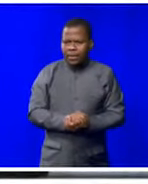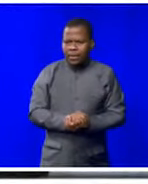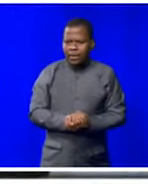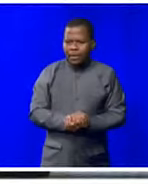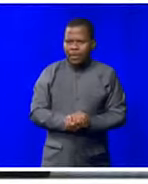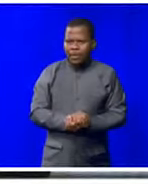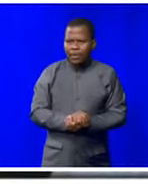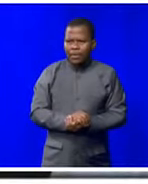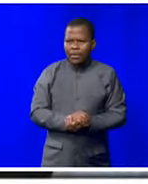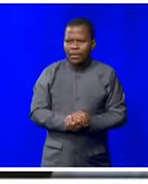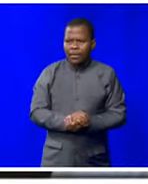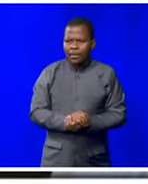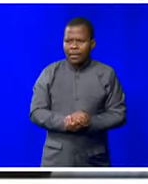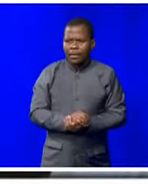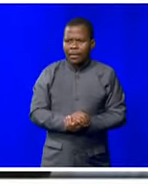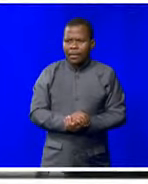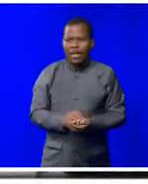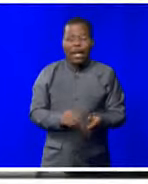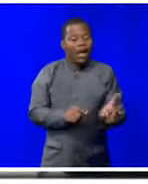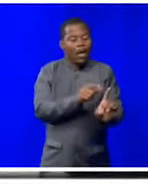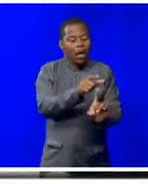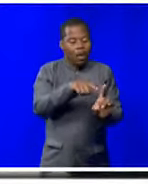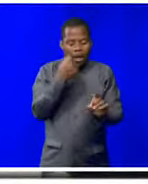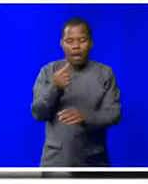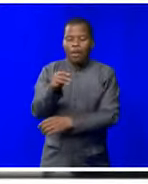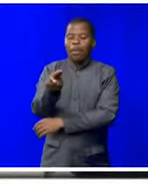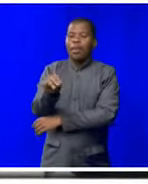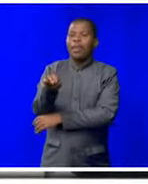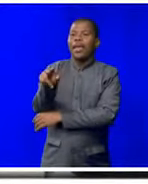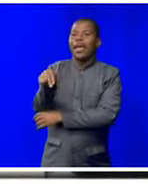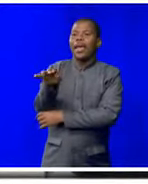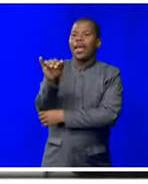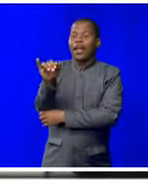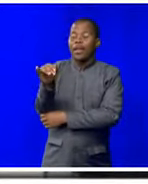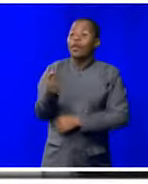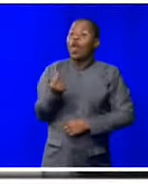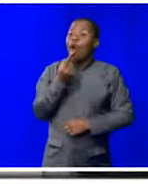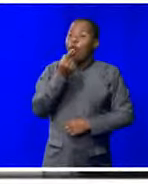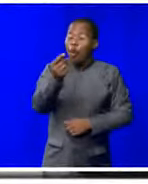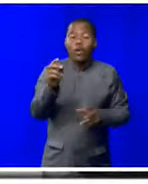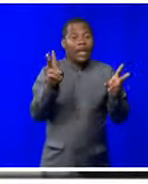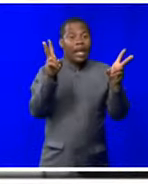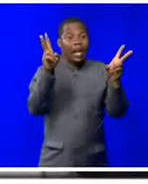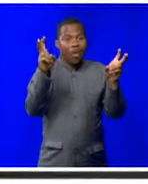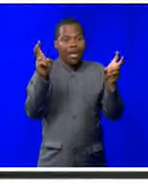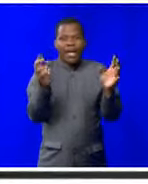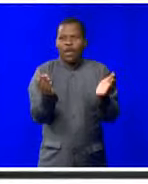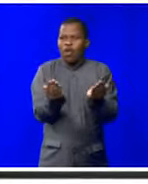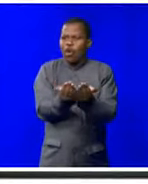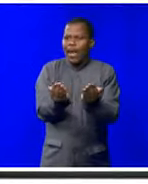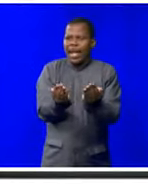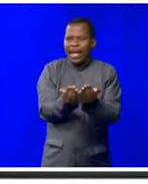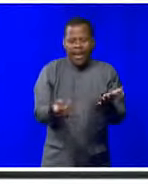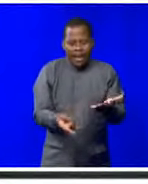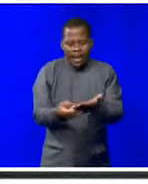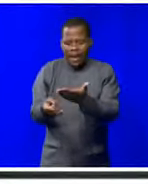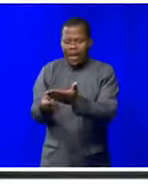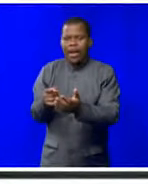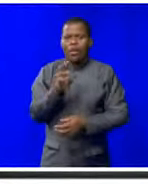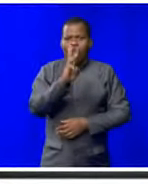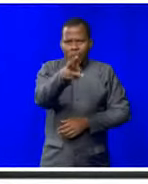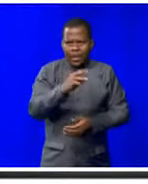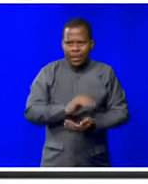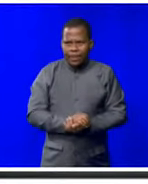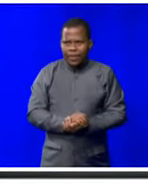business subjects at the Curriculum Center, expressed their gratitude for such a topic to be introduced in schools. Here we are just trying